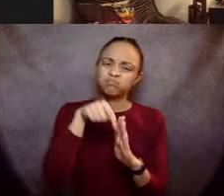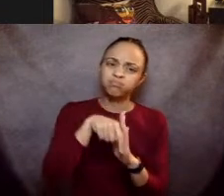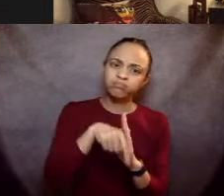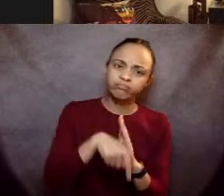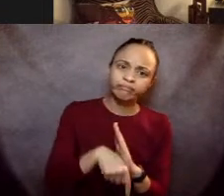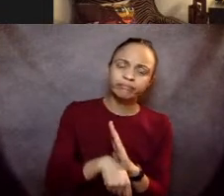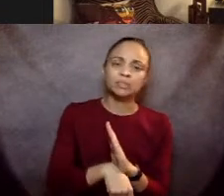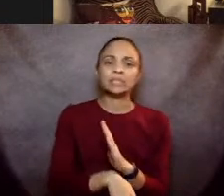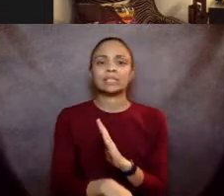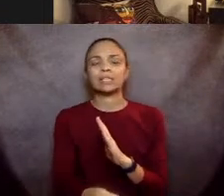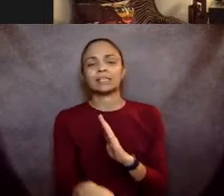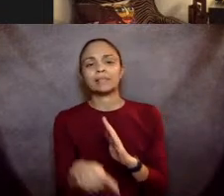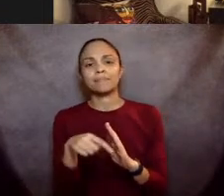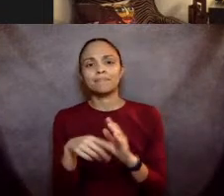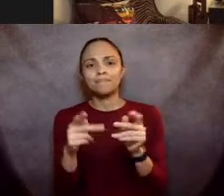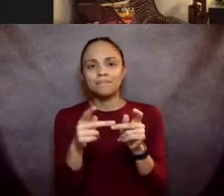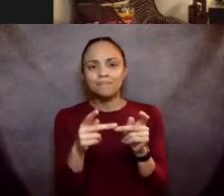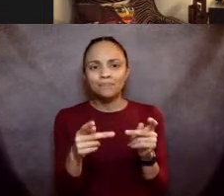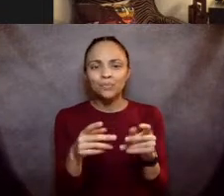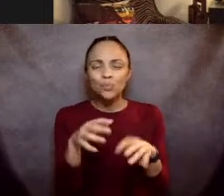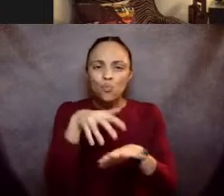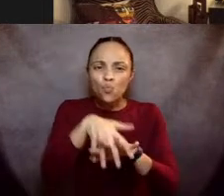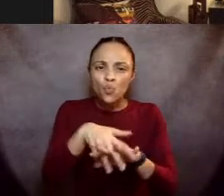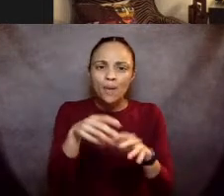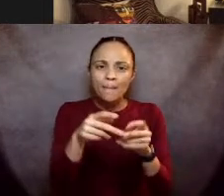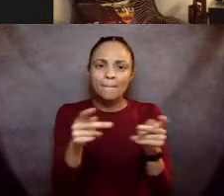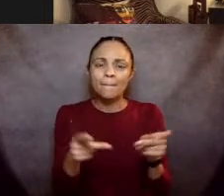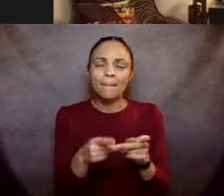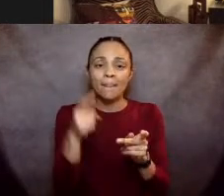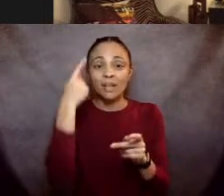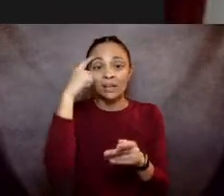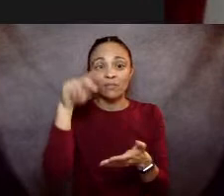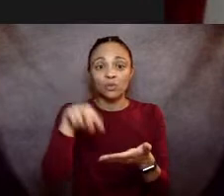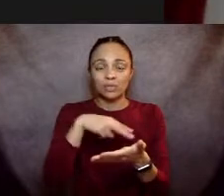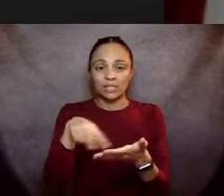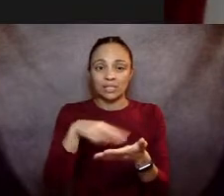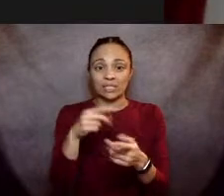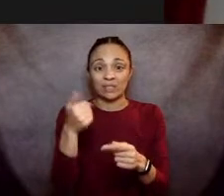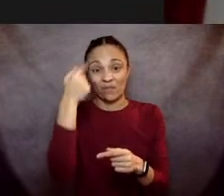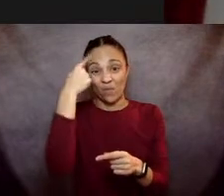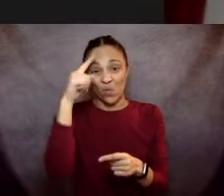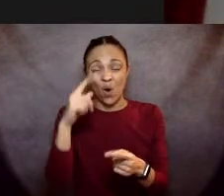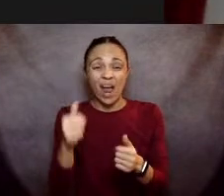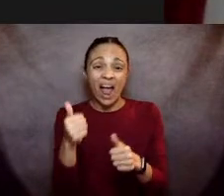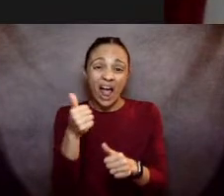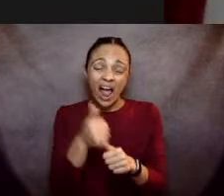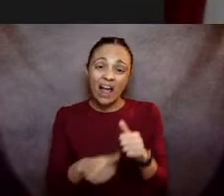in every educational system across the planet.